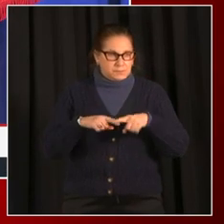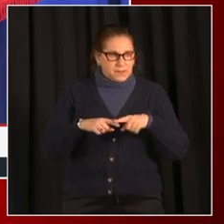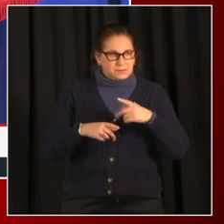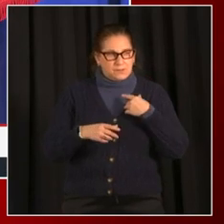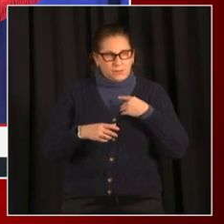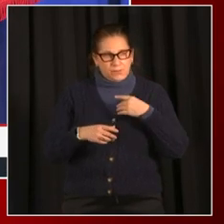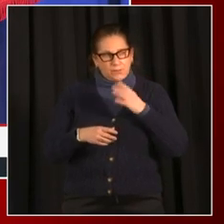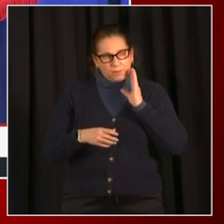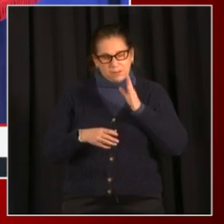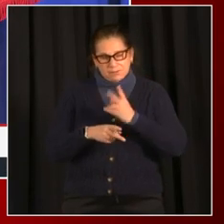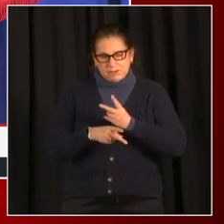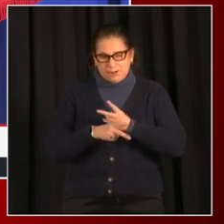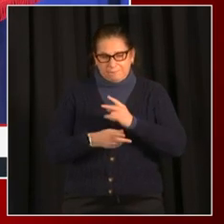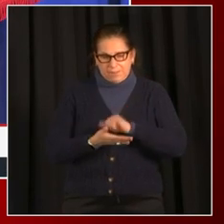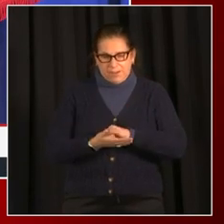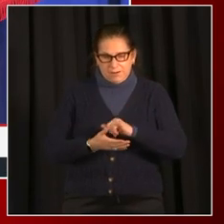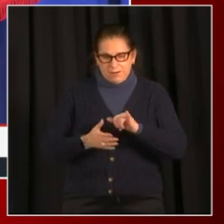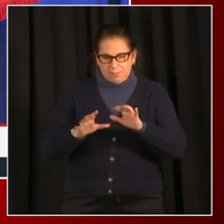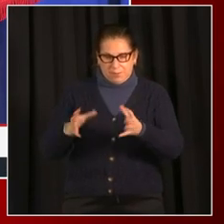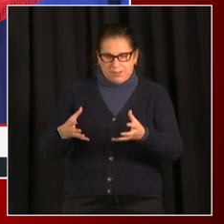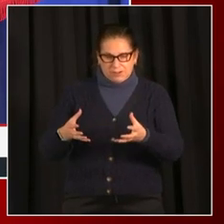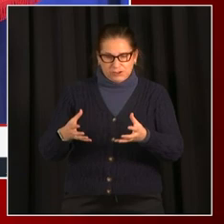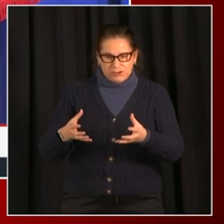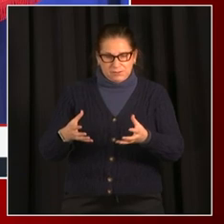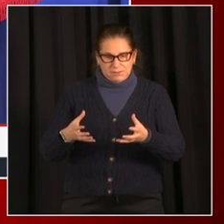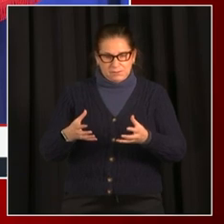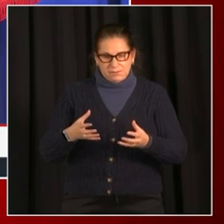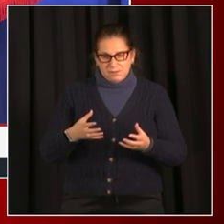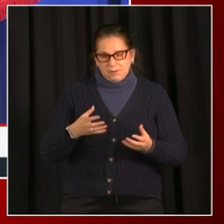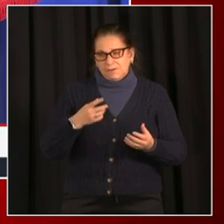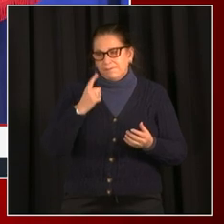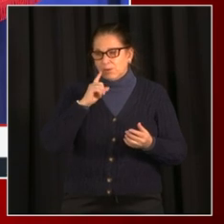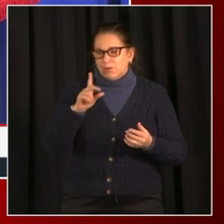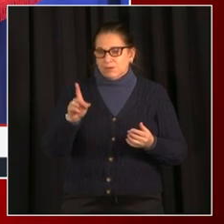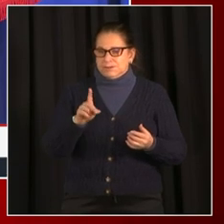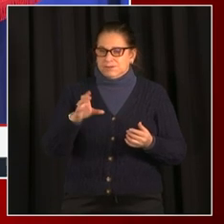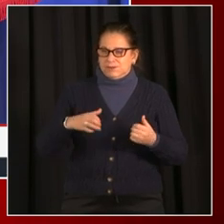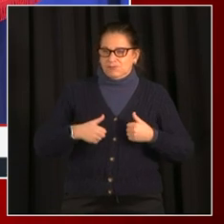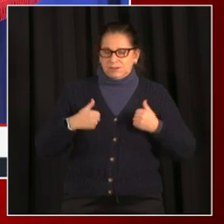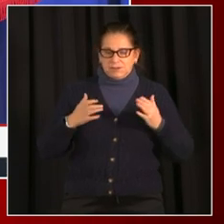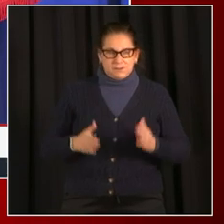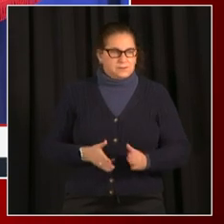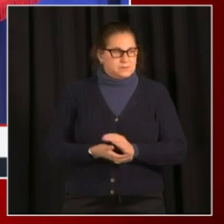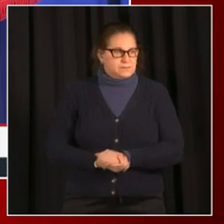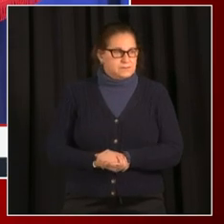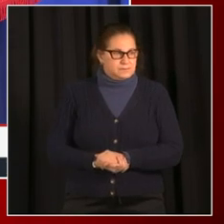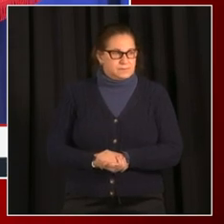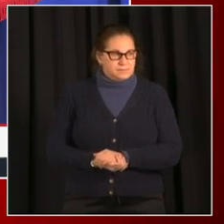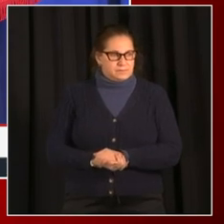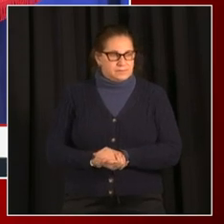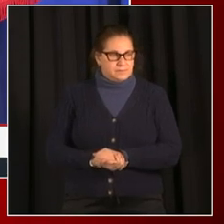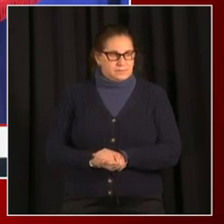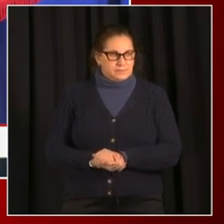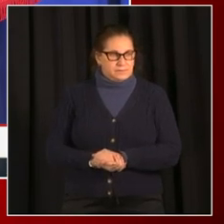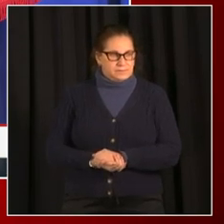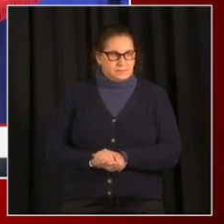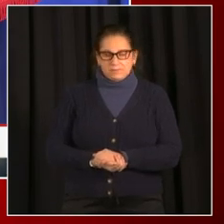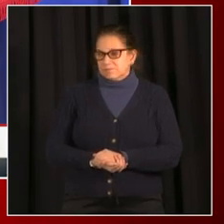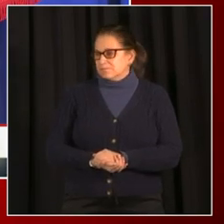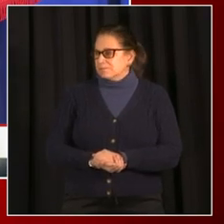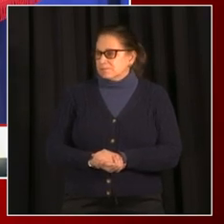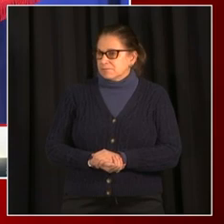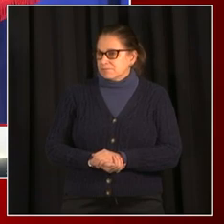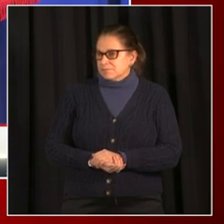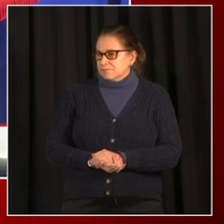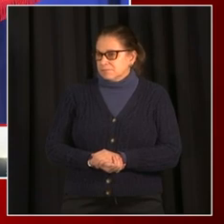that is, that's also good for DC residents. Yes, Lou. In terms